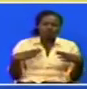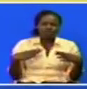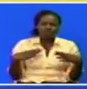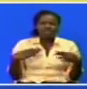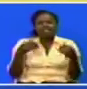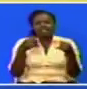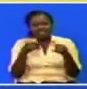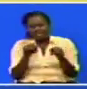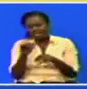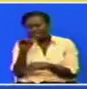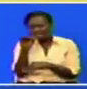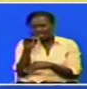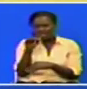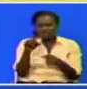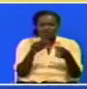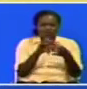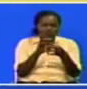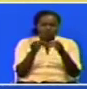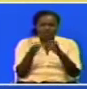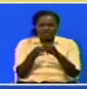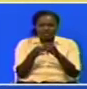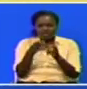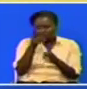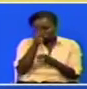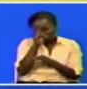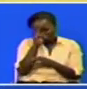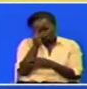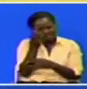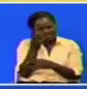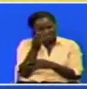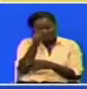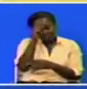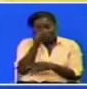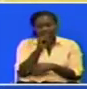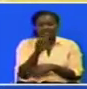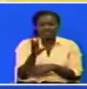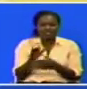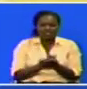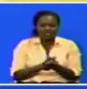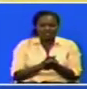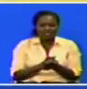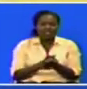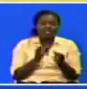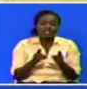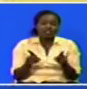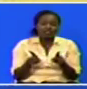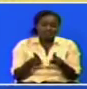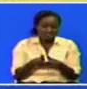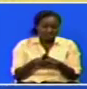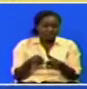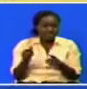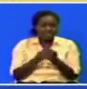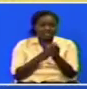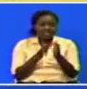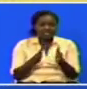them to cooperate with the police, I think that was lack of respect. Even if we are junior politicians, or rather junior leaders to him, he should